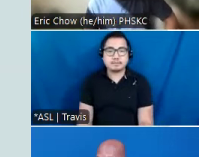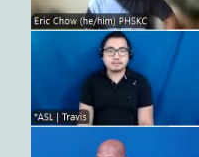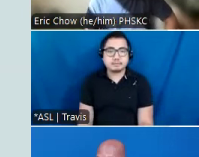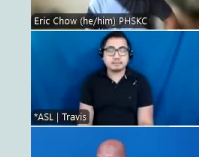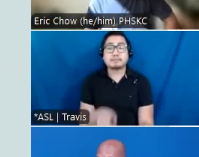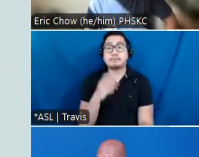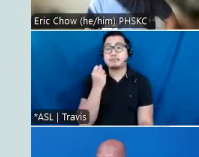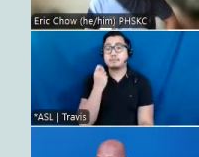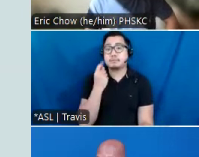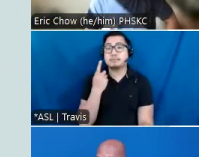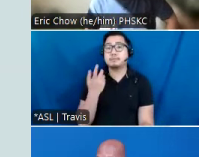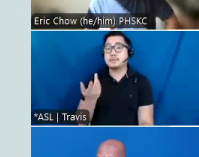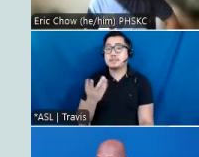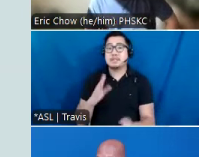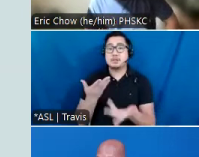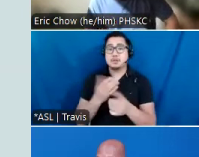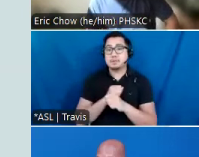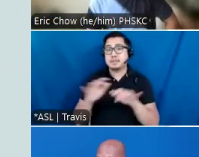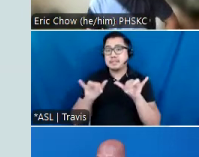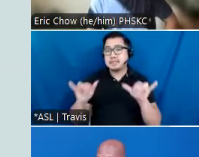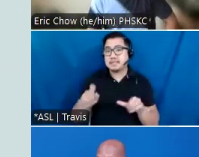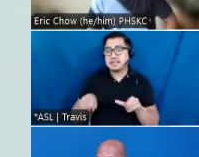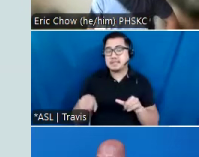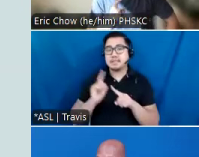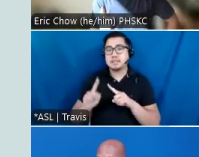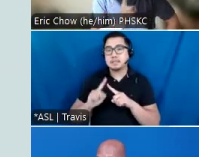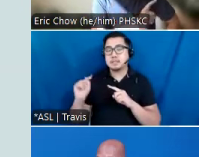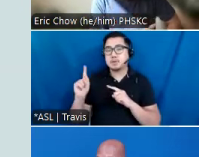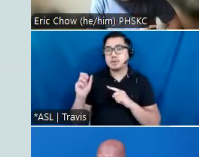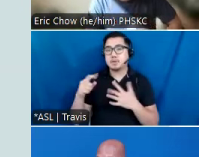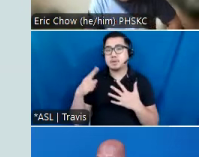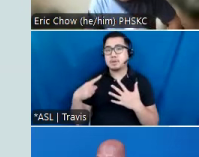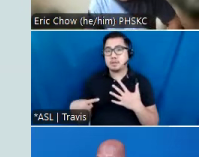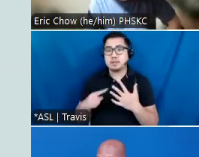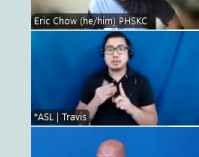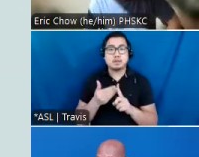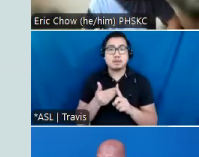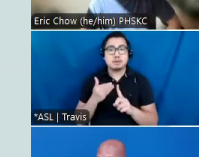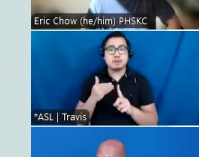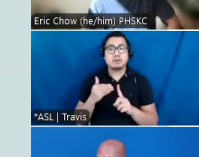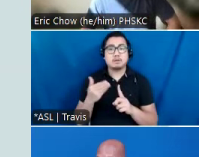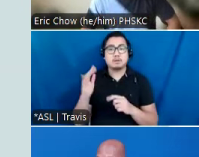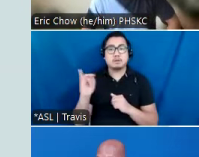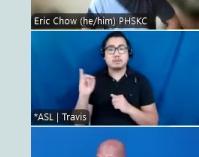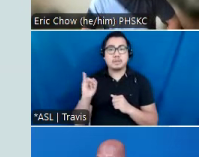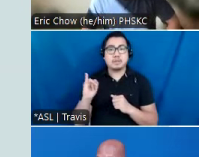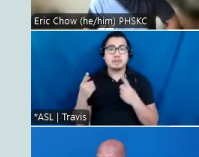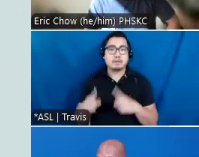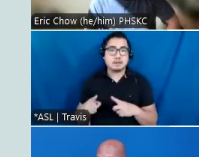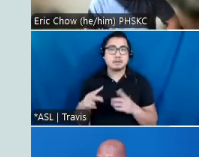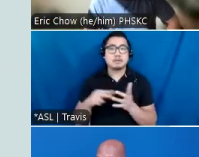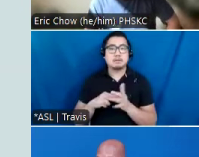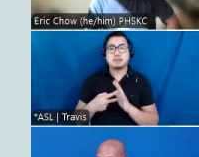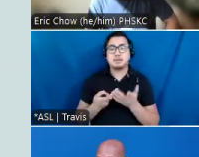system has the necessary tools it needs even before the infection arrives, so that it can